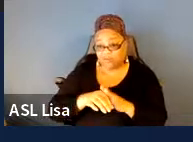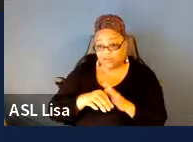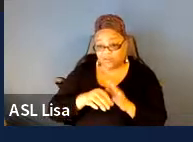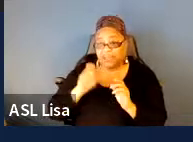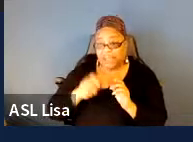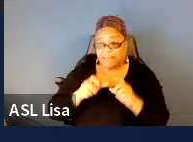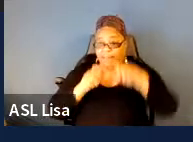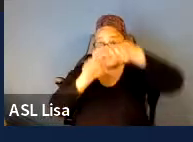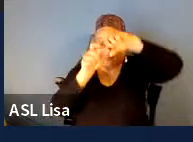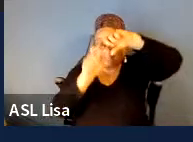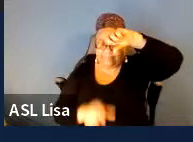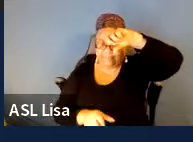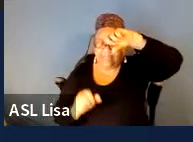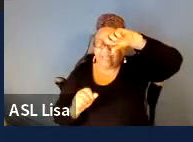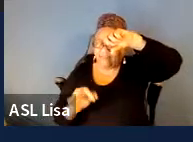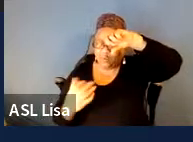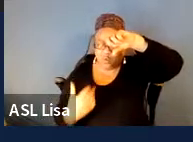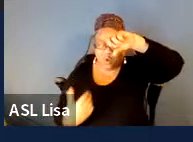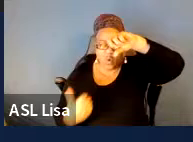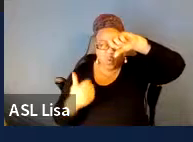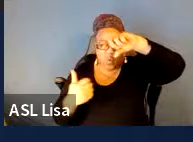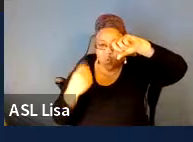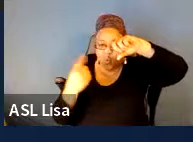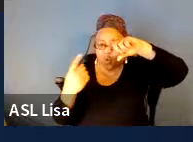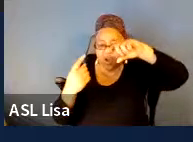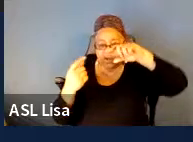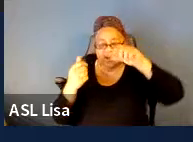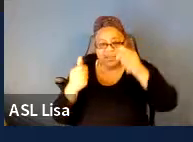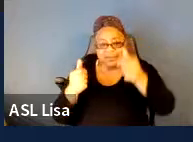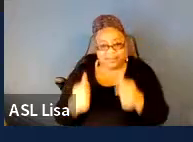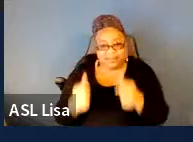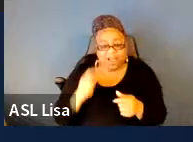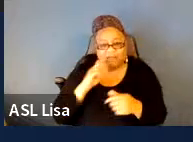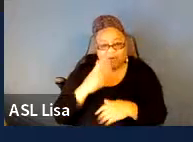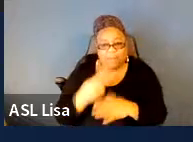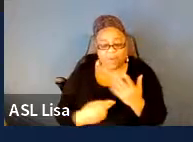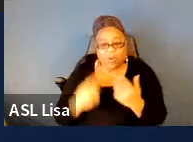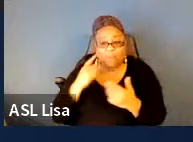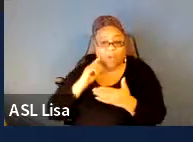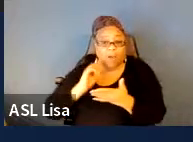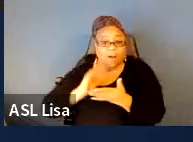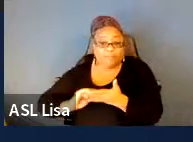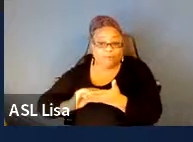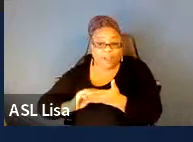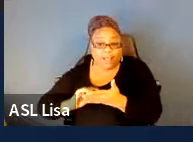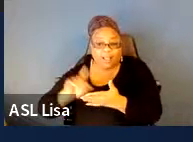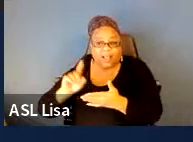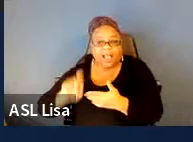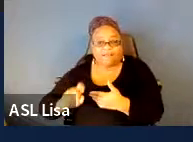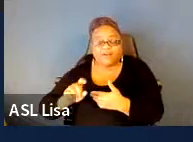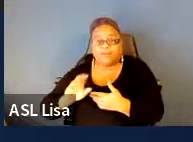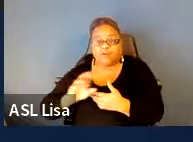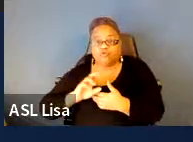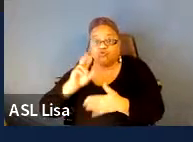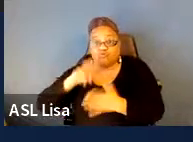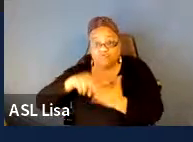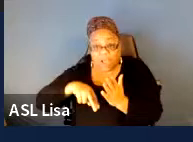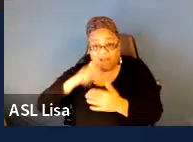have just the one sign again for both, the Braille characters do actually need to be read from left to